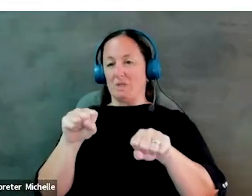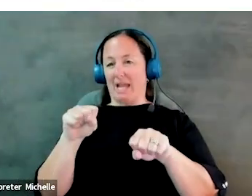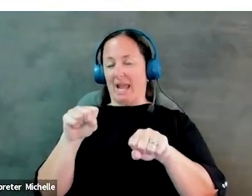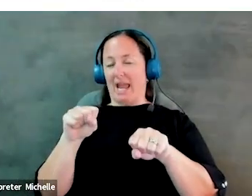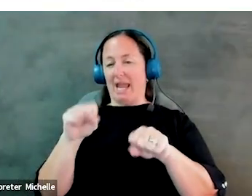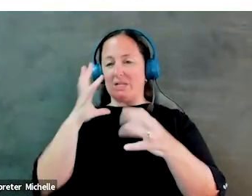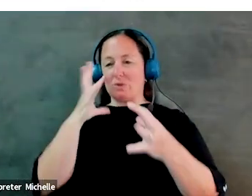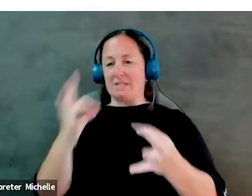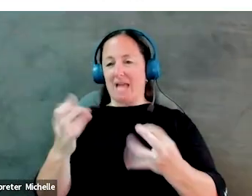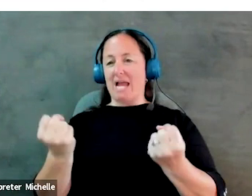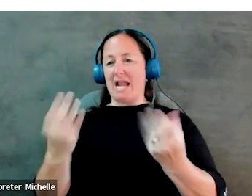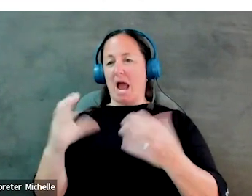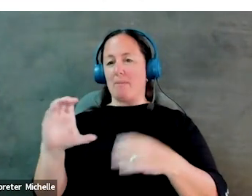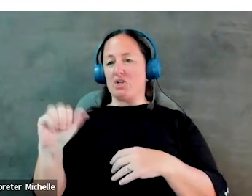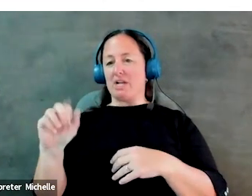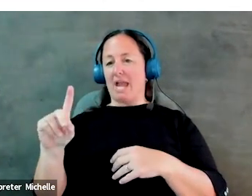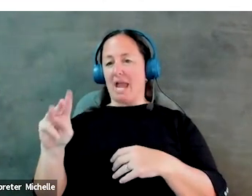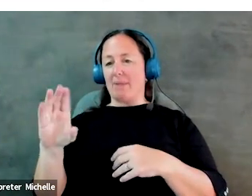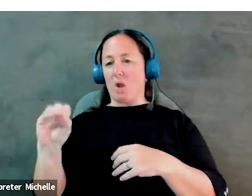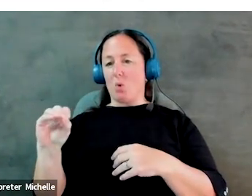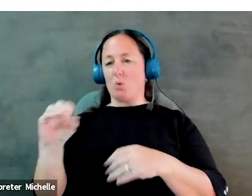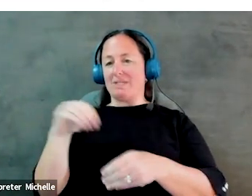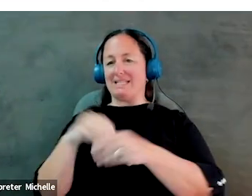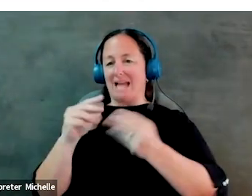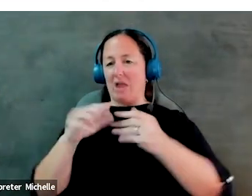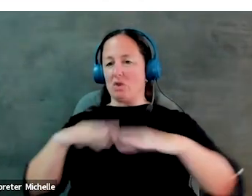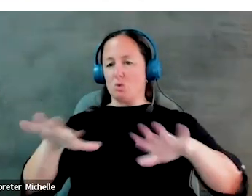to determine the amount of cadmium in the soil.